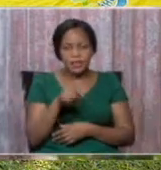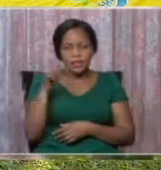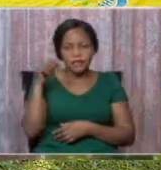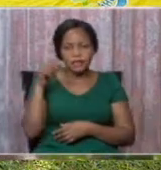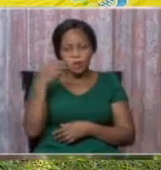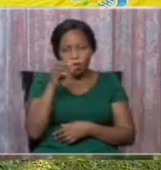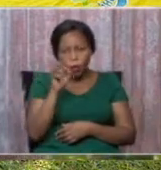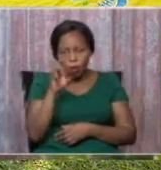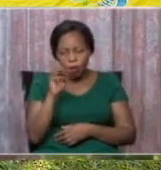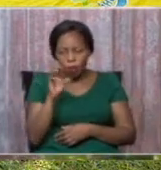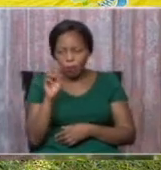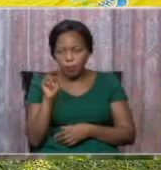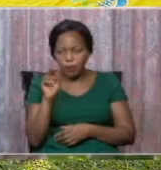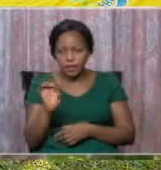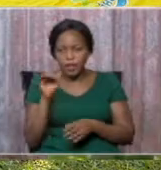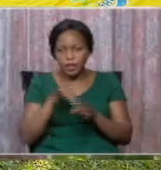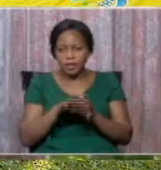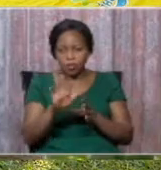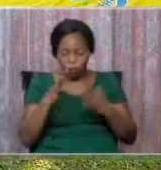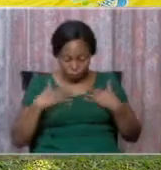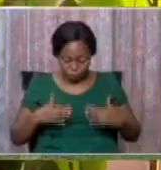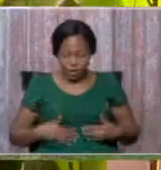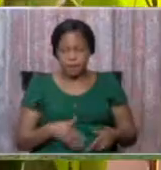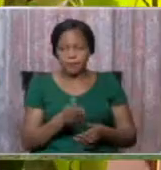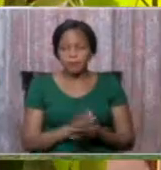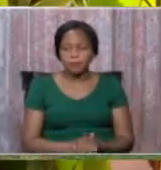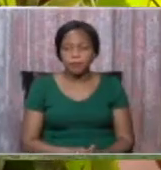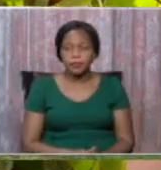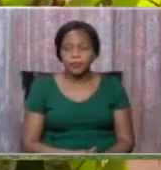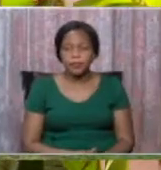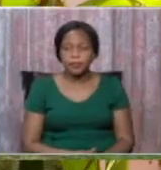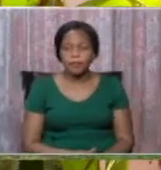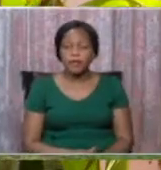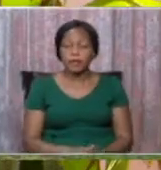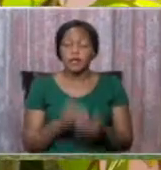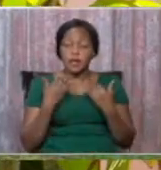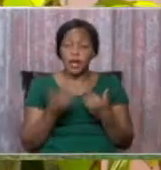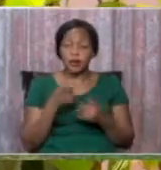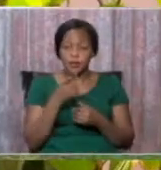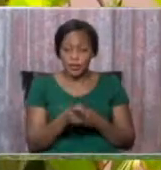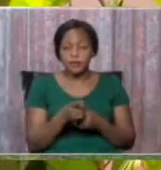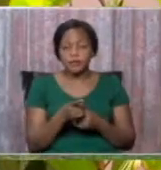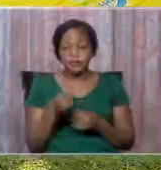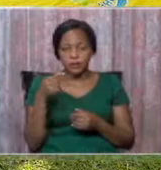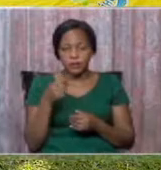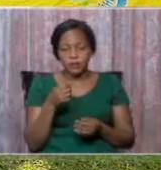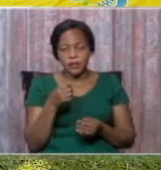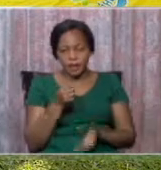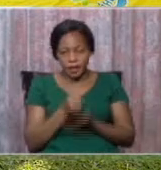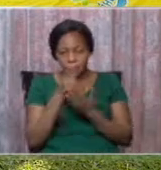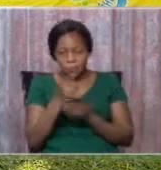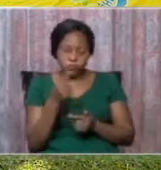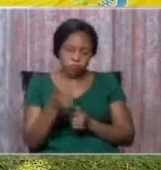makes you fear, it makes you run away, it makes you anxious. Thank you all very much again. Please give yourselves a big clap.